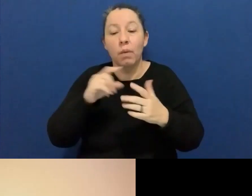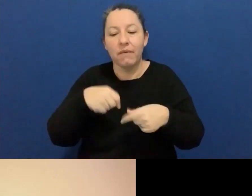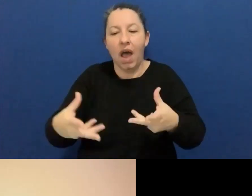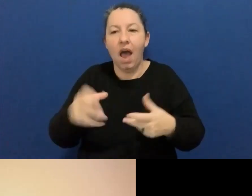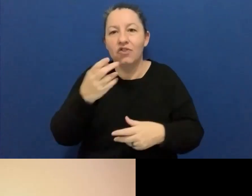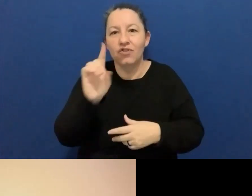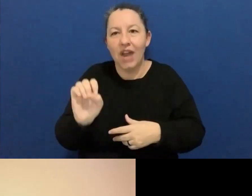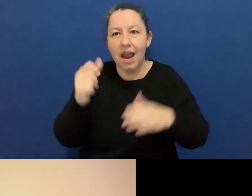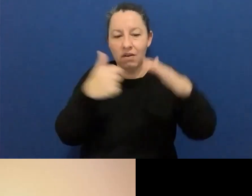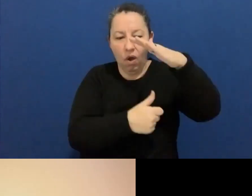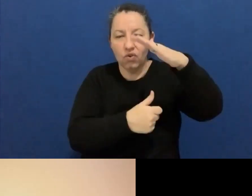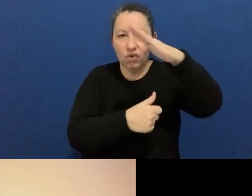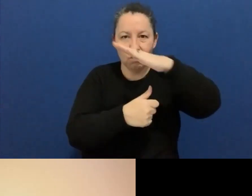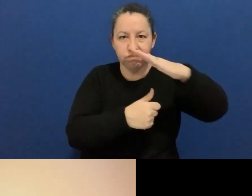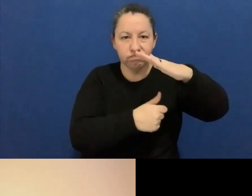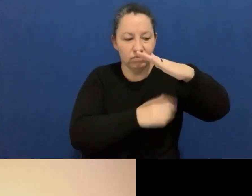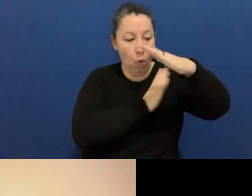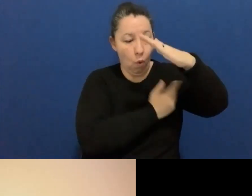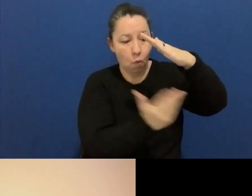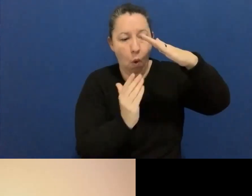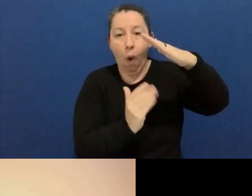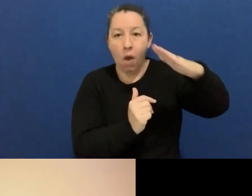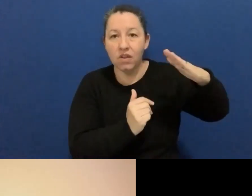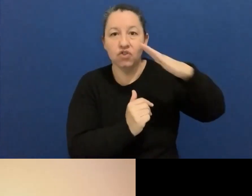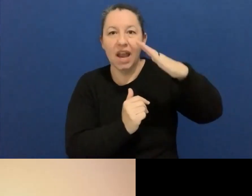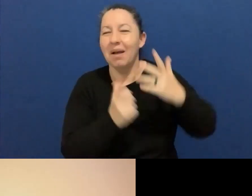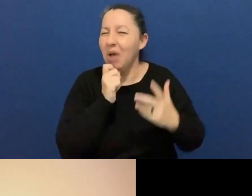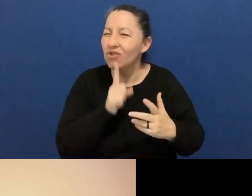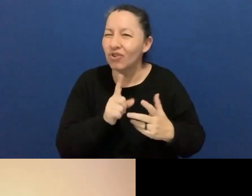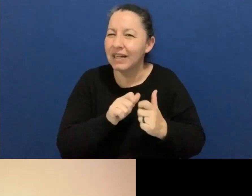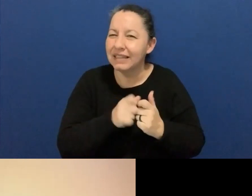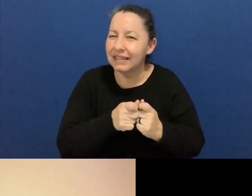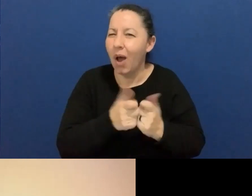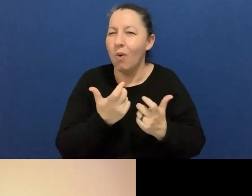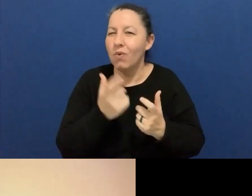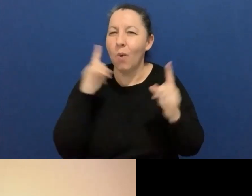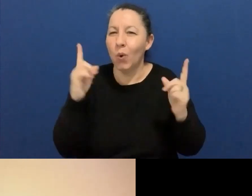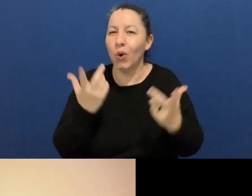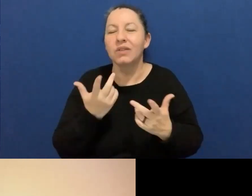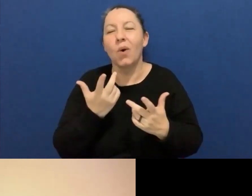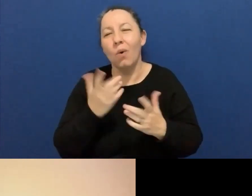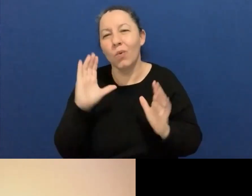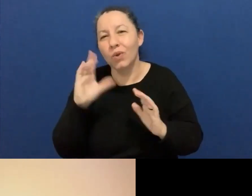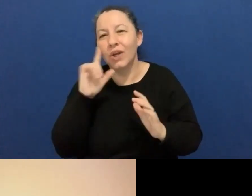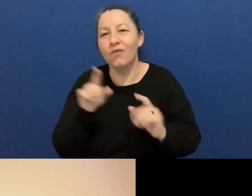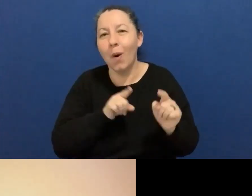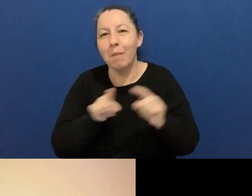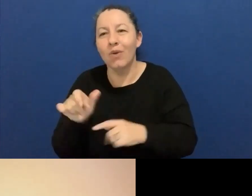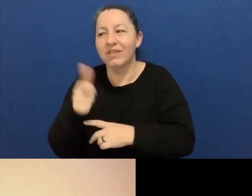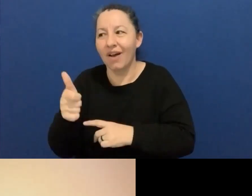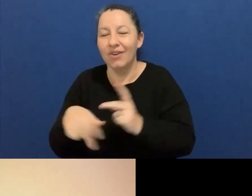still not quite sure exactly how that would have worked in some of the smaller walls. And we're looking for parallels and other types of things too.